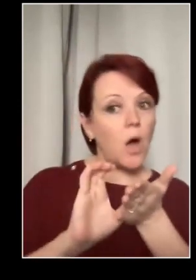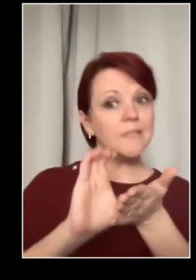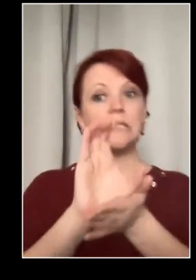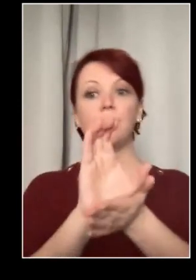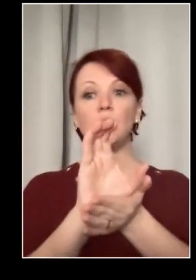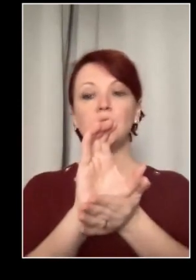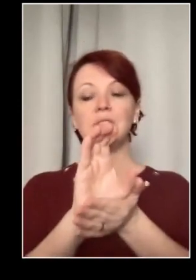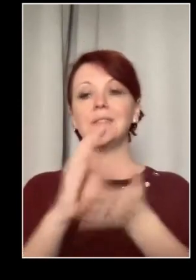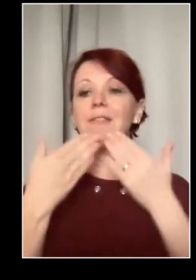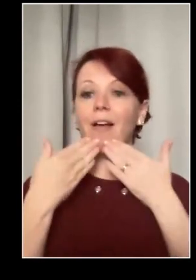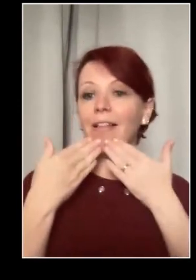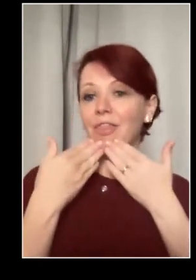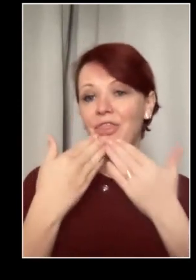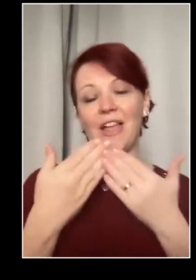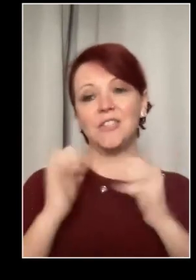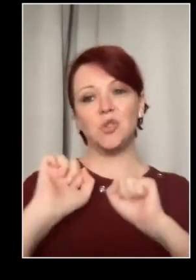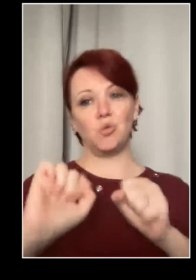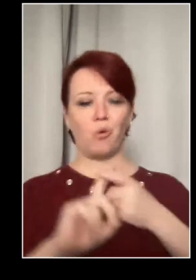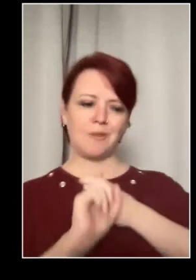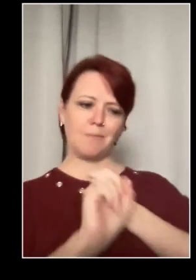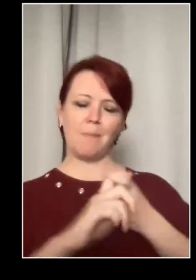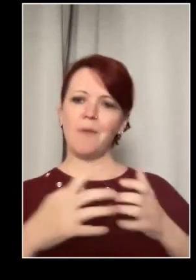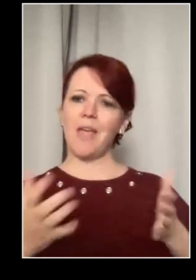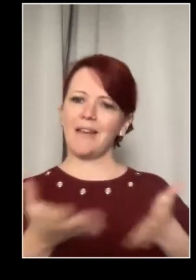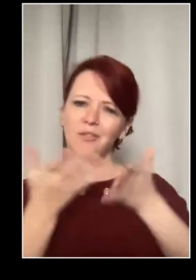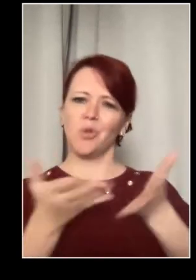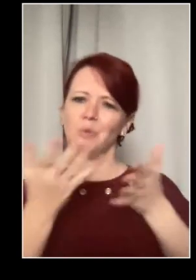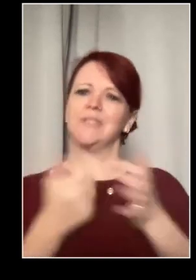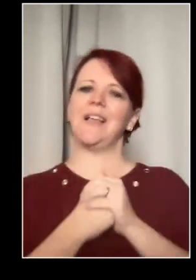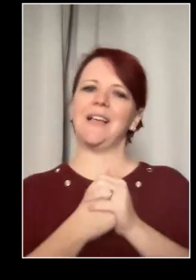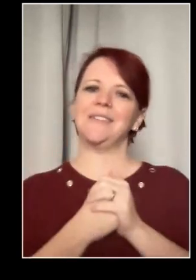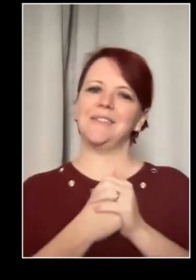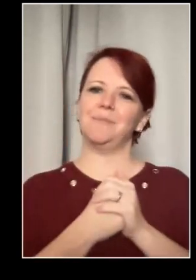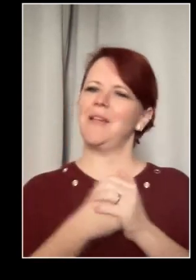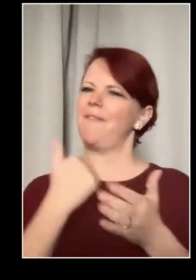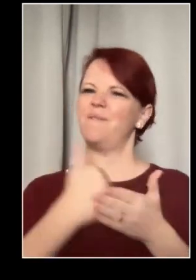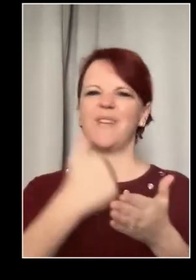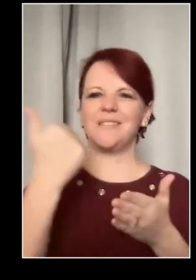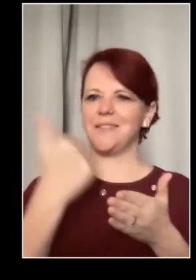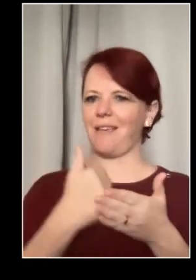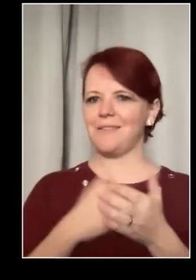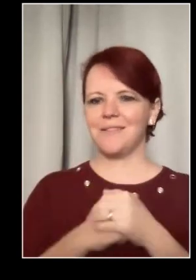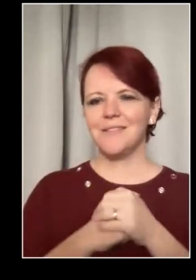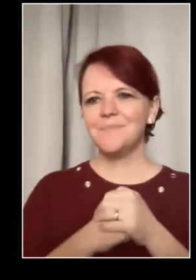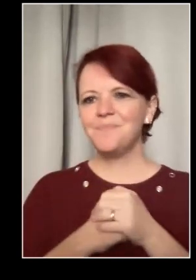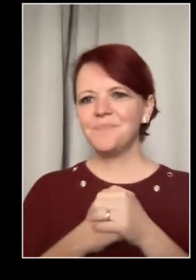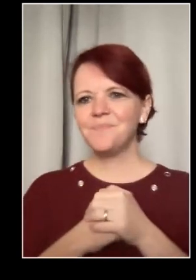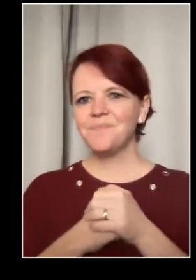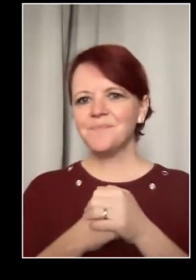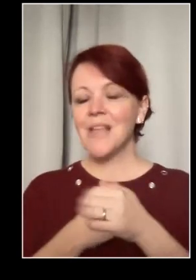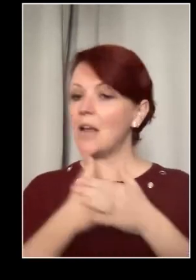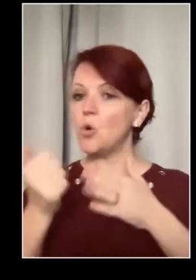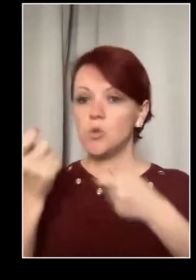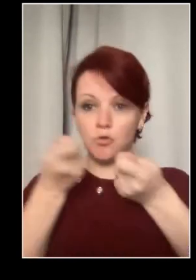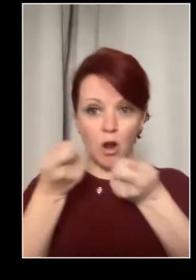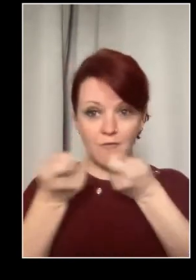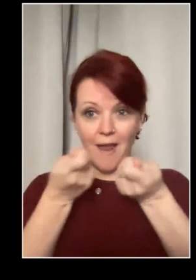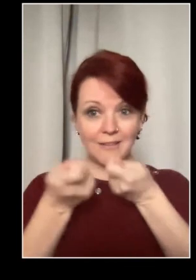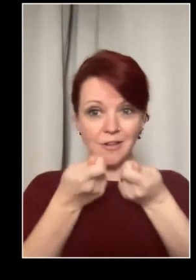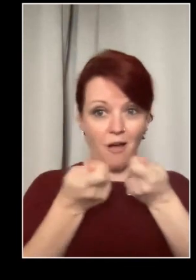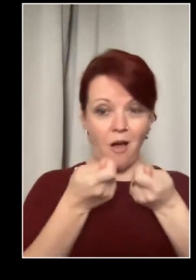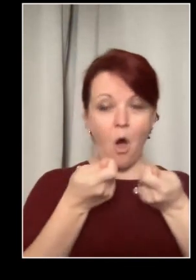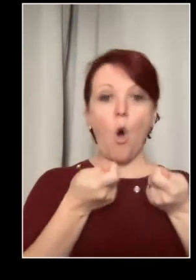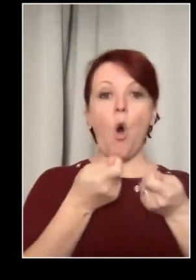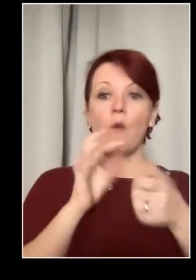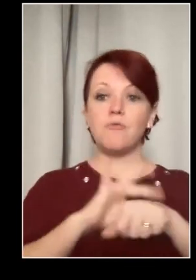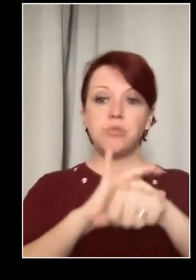you. Your commitment and enthusiasm is truly infectious as always. And of course, thank you to the Director of Apprenticeships at the Education and